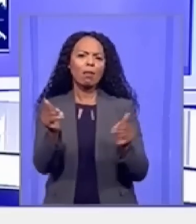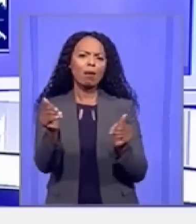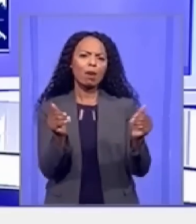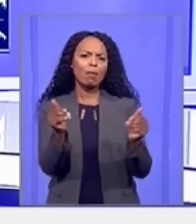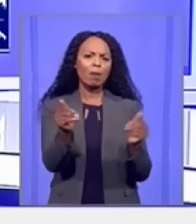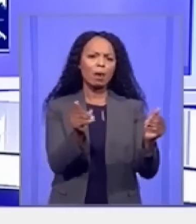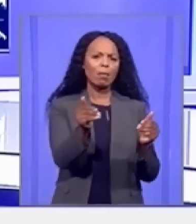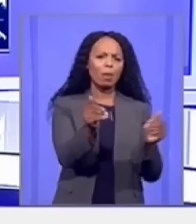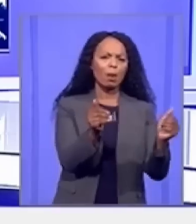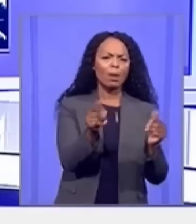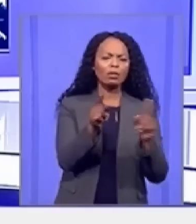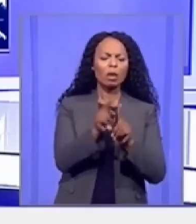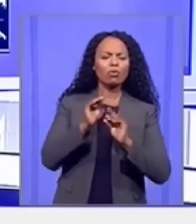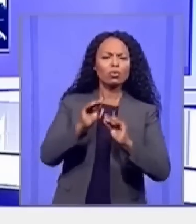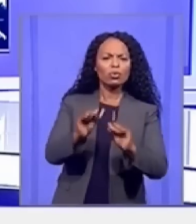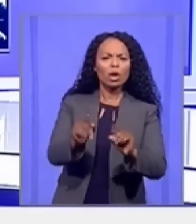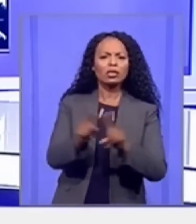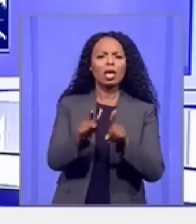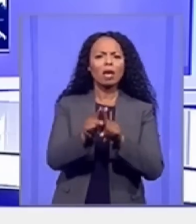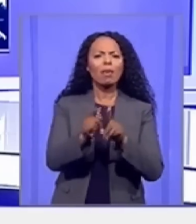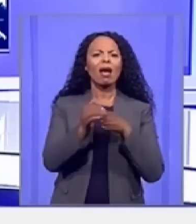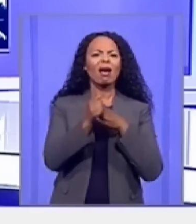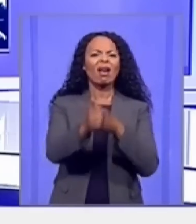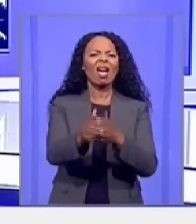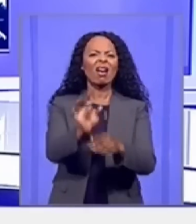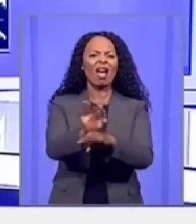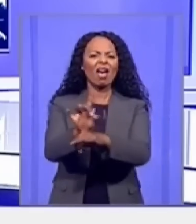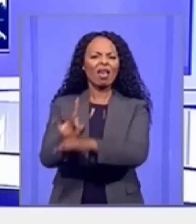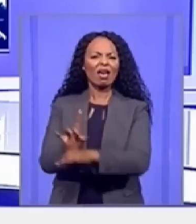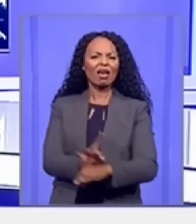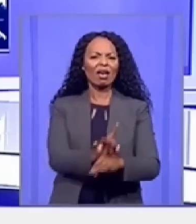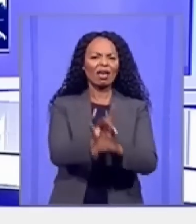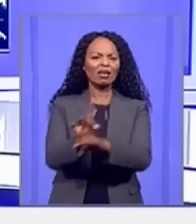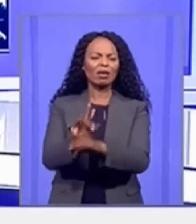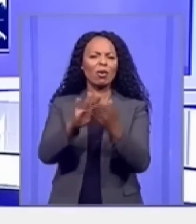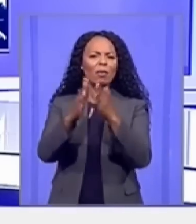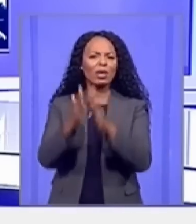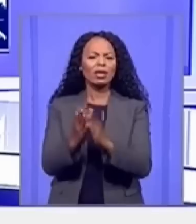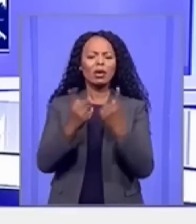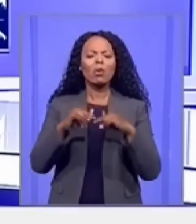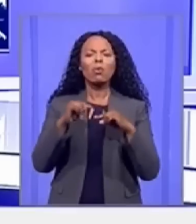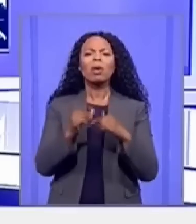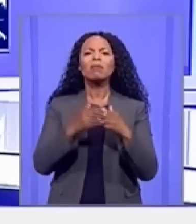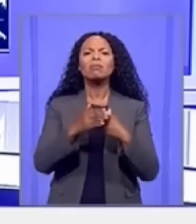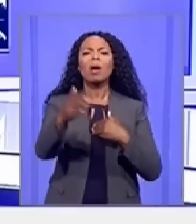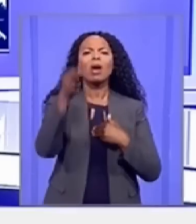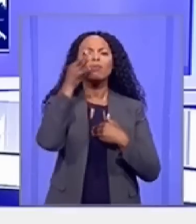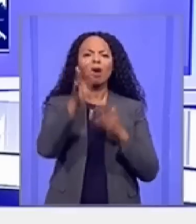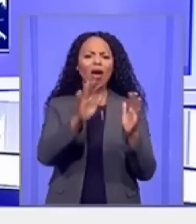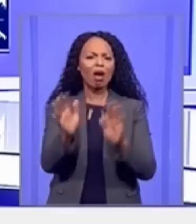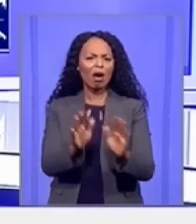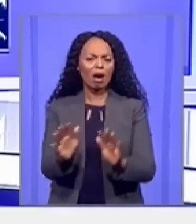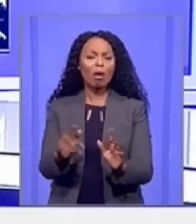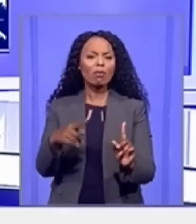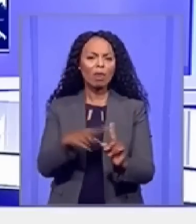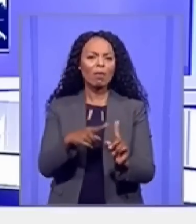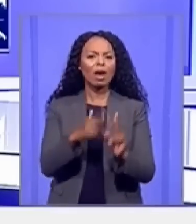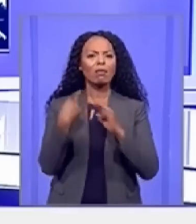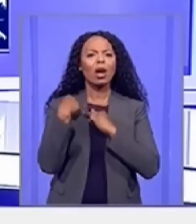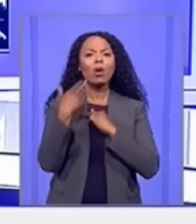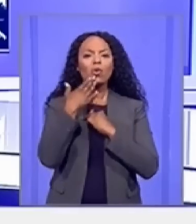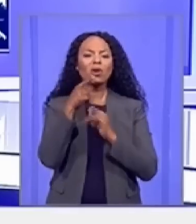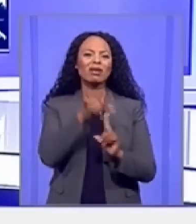ka tsela hore na re le setjhaba re le ba hokae mme tsena re di bone jwalo a tswa ha o ka